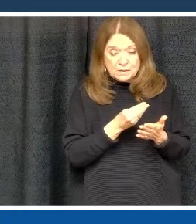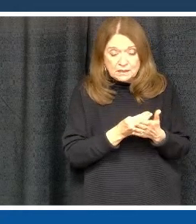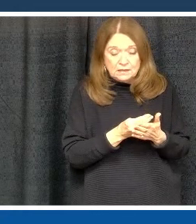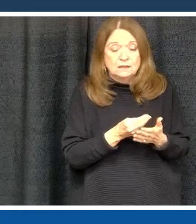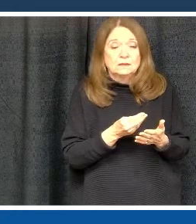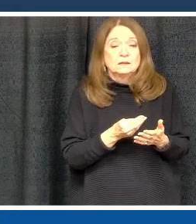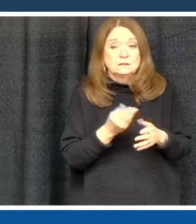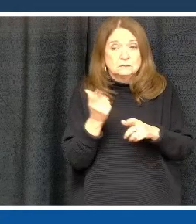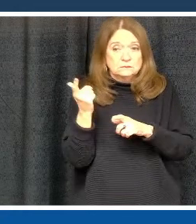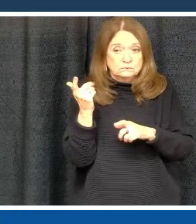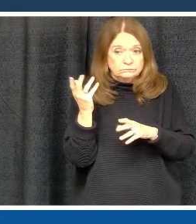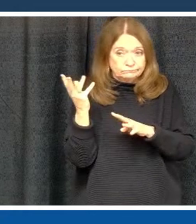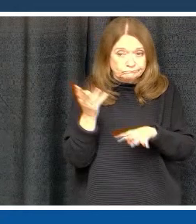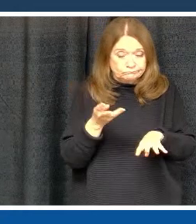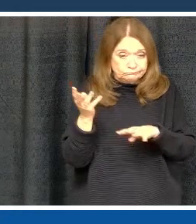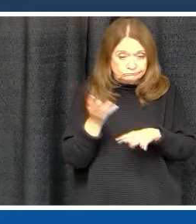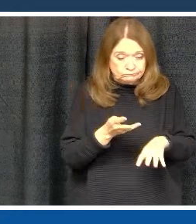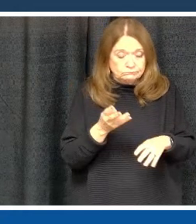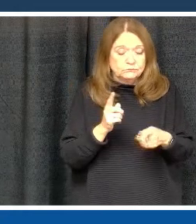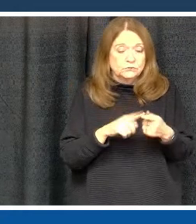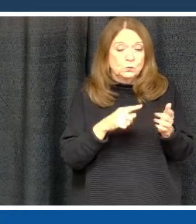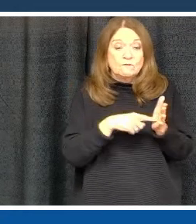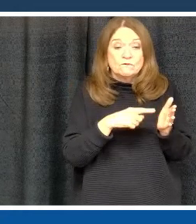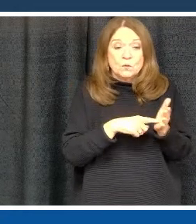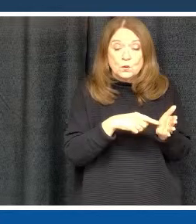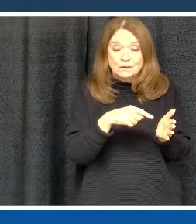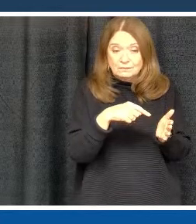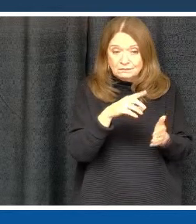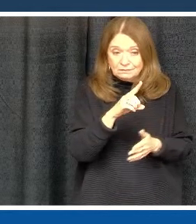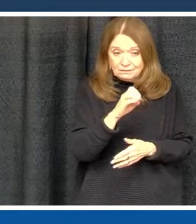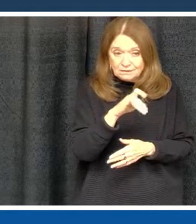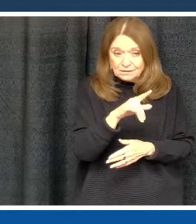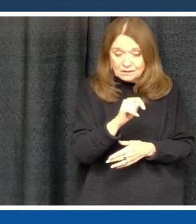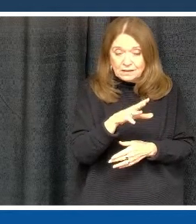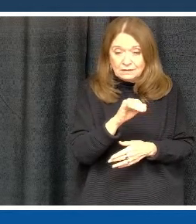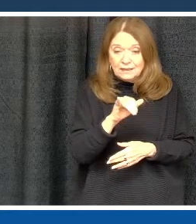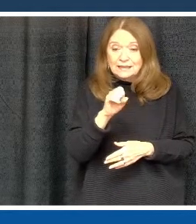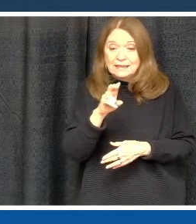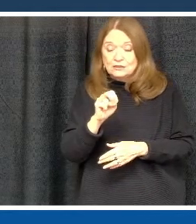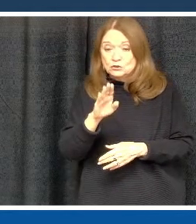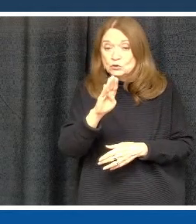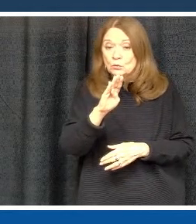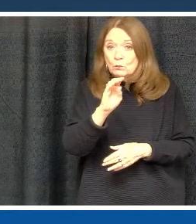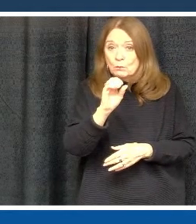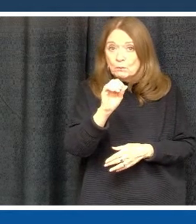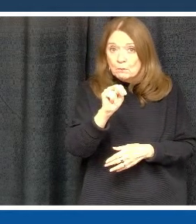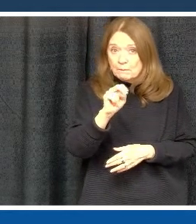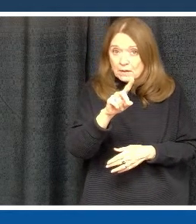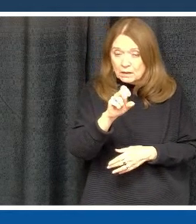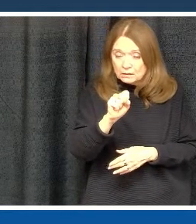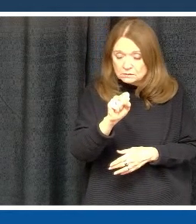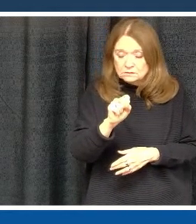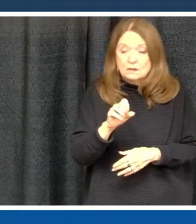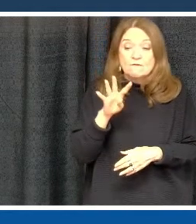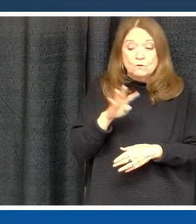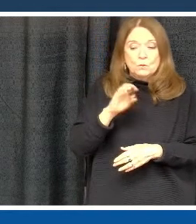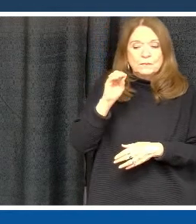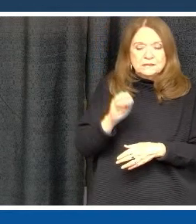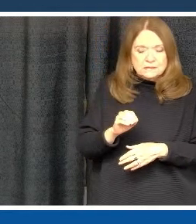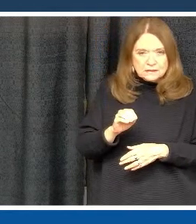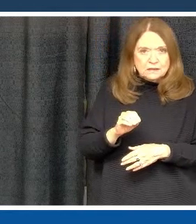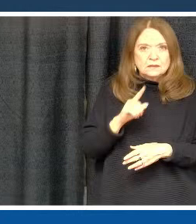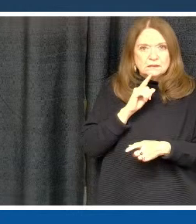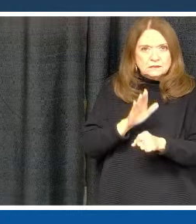to afford the debt in order to issue the bonds to pay for it. And the 4% provides enough revenue to